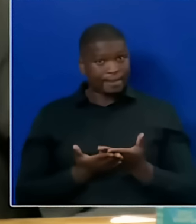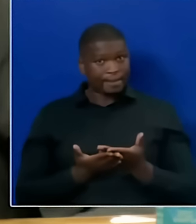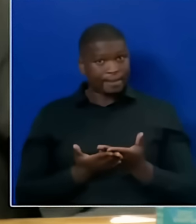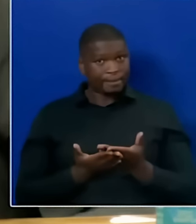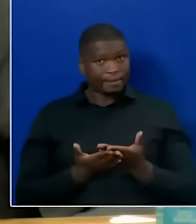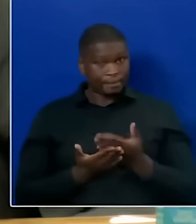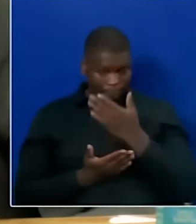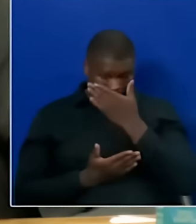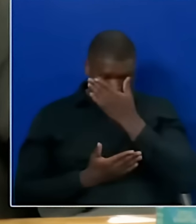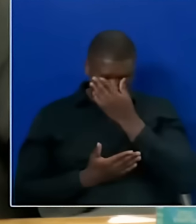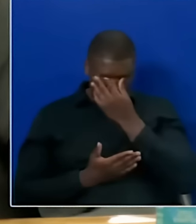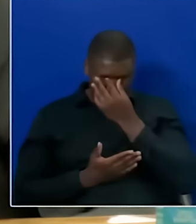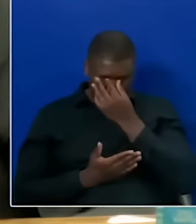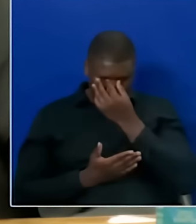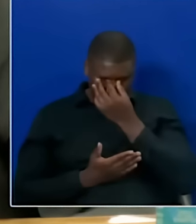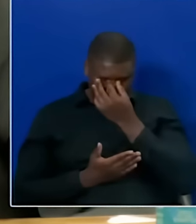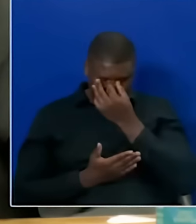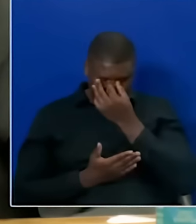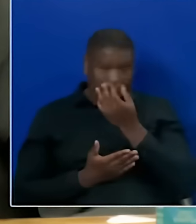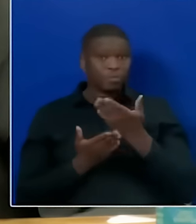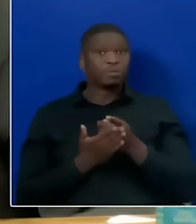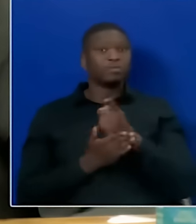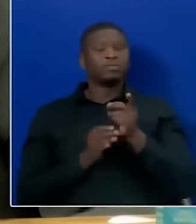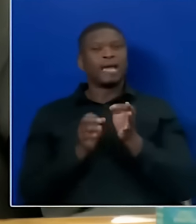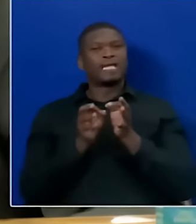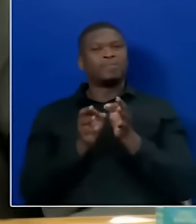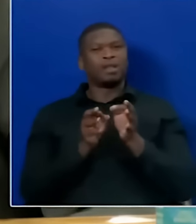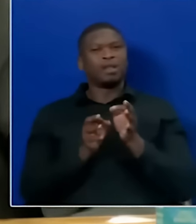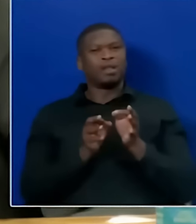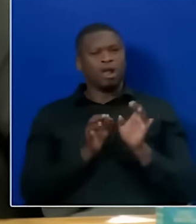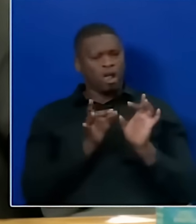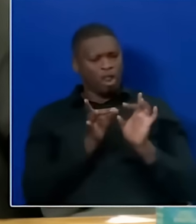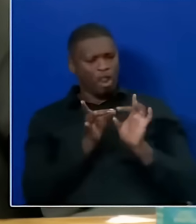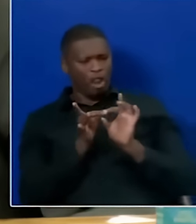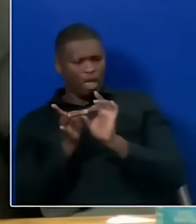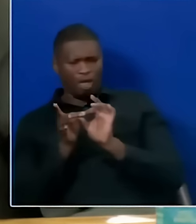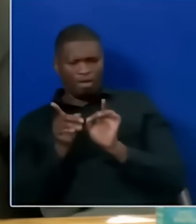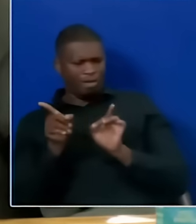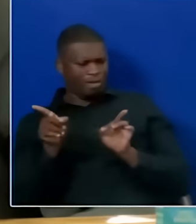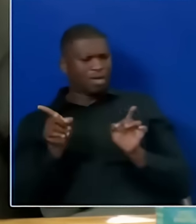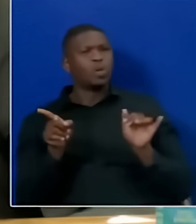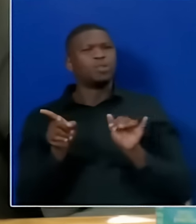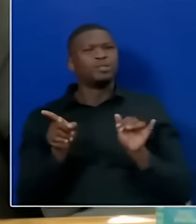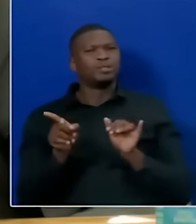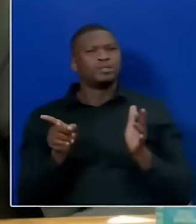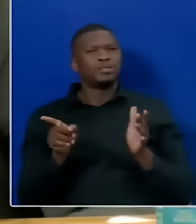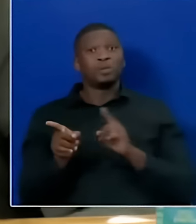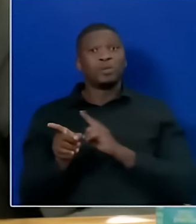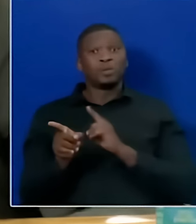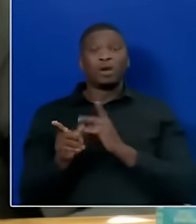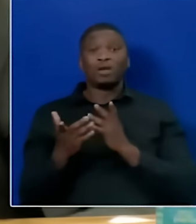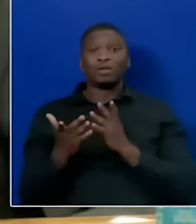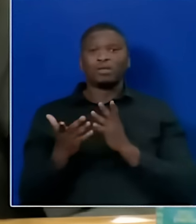explain which case is linked, which are the cases, if you can just refer, I think what people seeing the infographics can see is gun